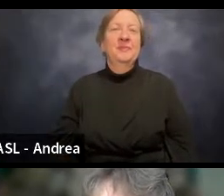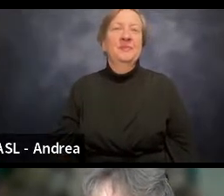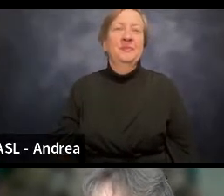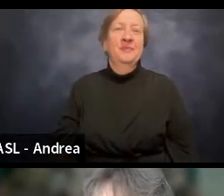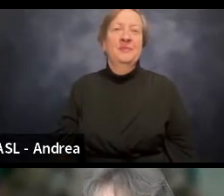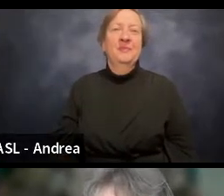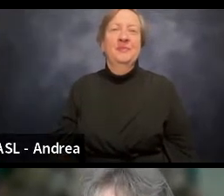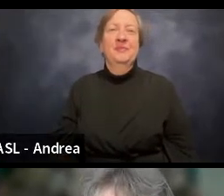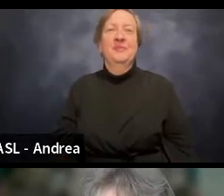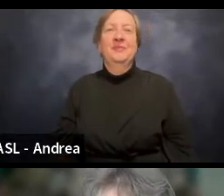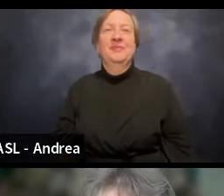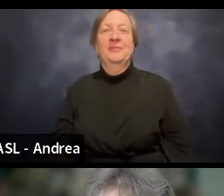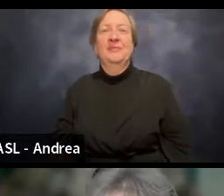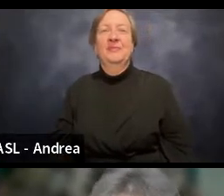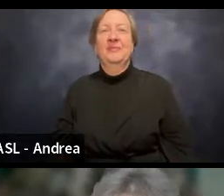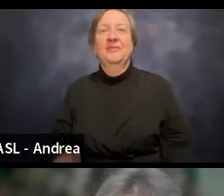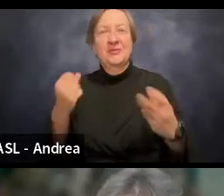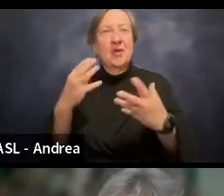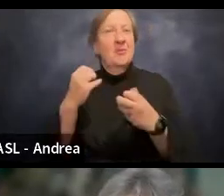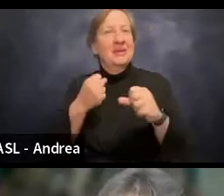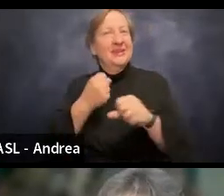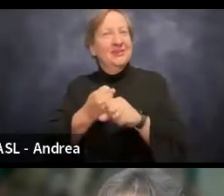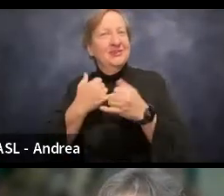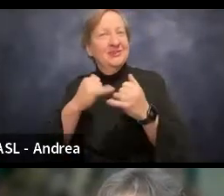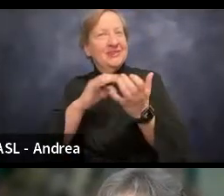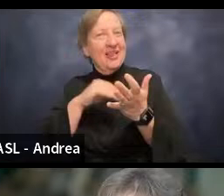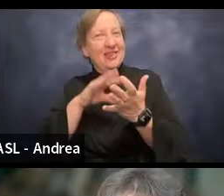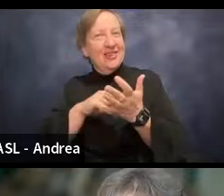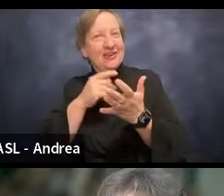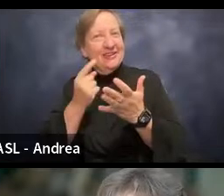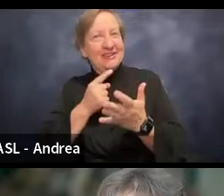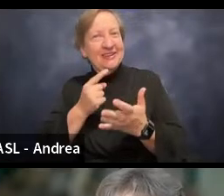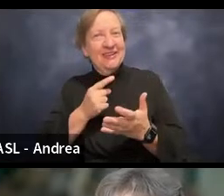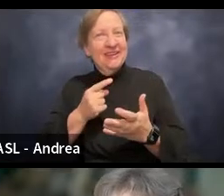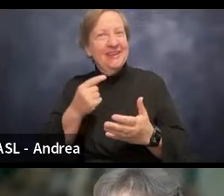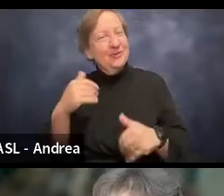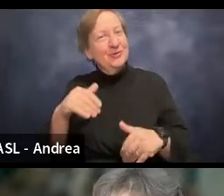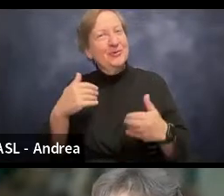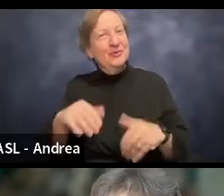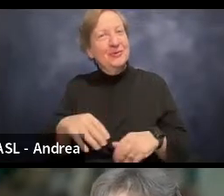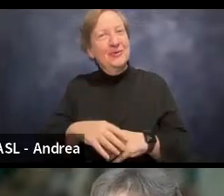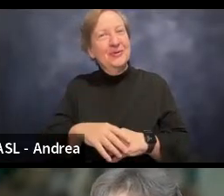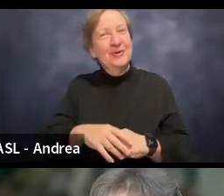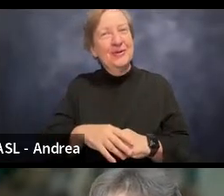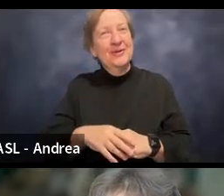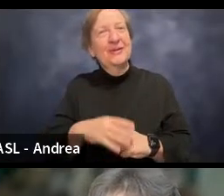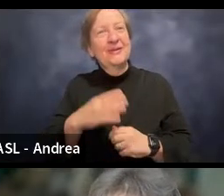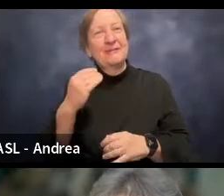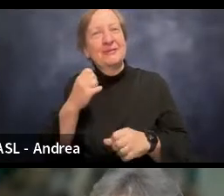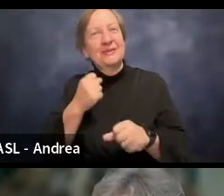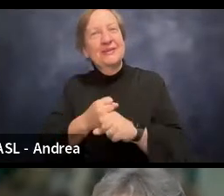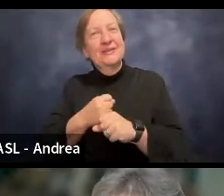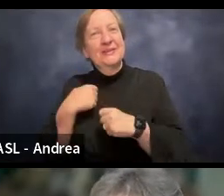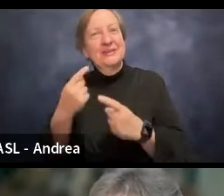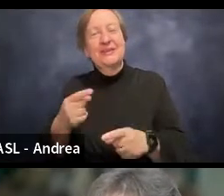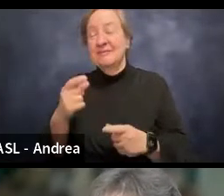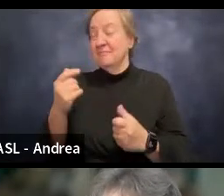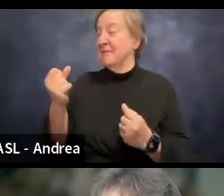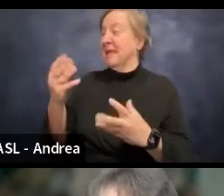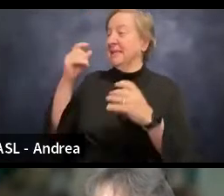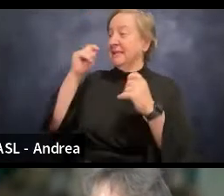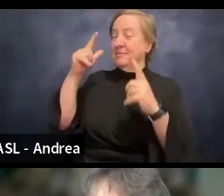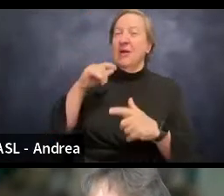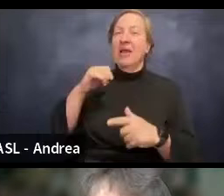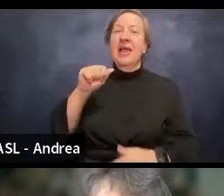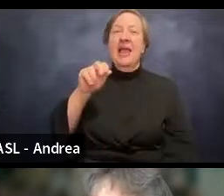So many years and you're still learning things. Yes, that's what that look was. 14, yes. All sorts of surprises. Ann